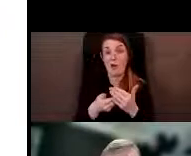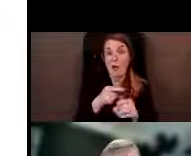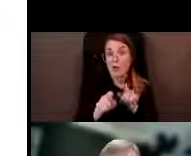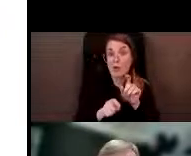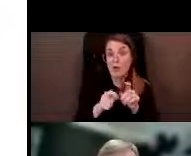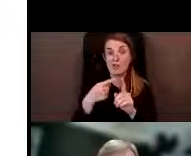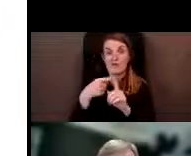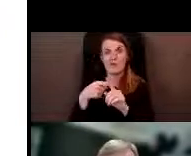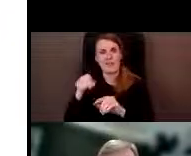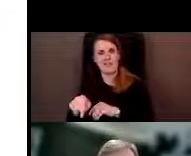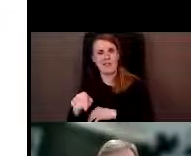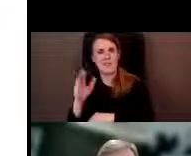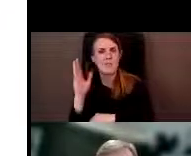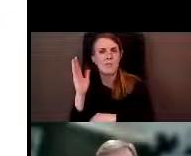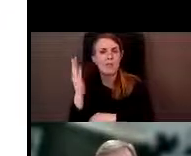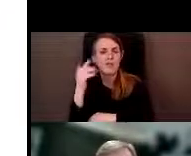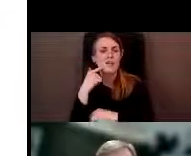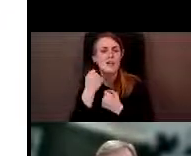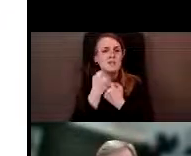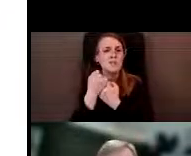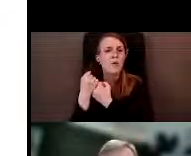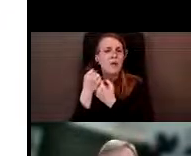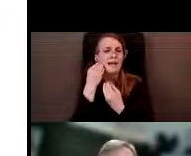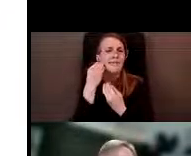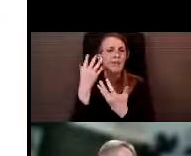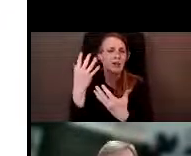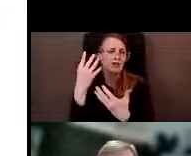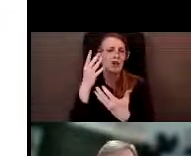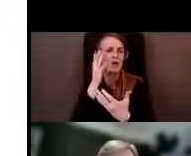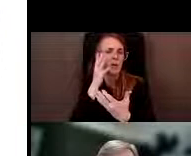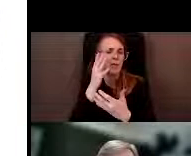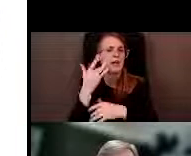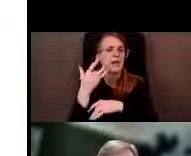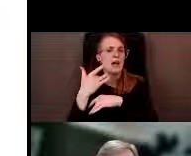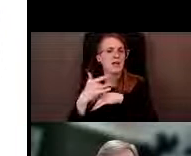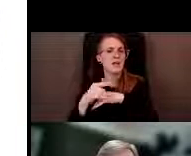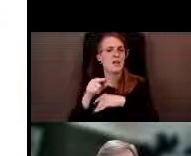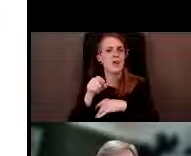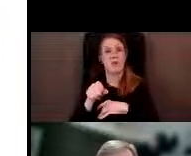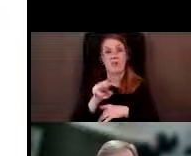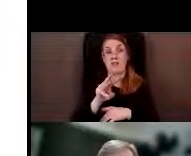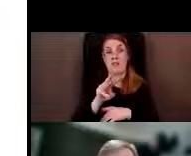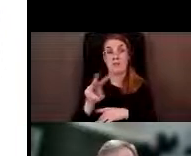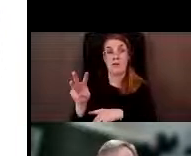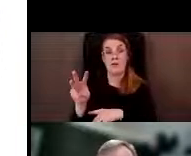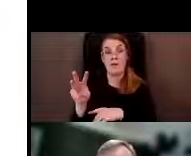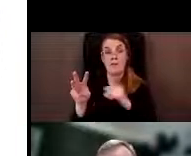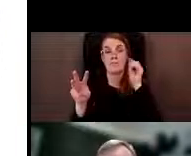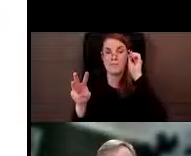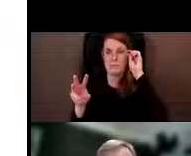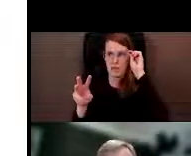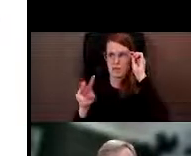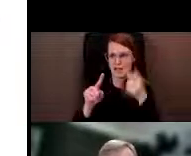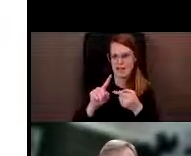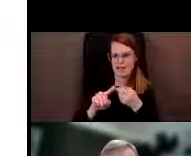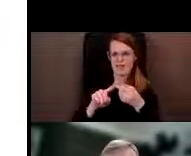this presentation and supporting materials, will be available on the project website until the end of